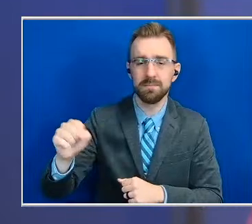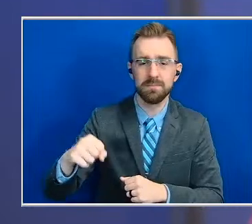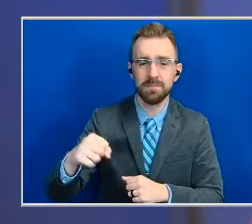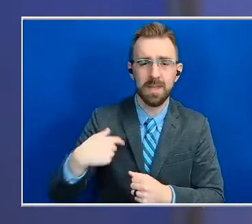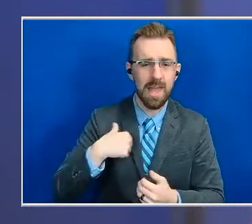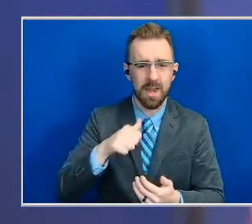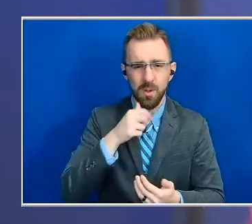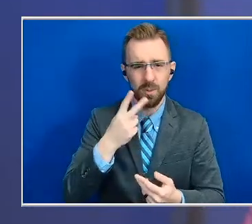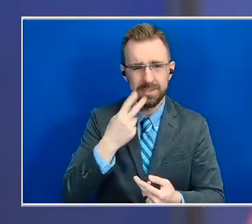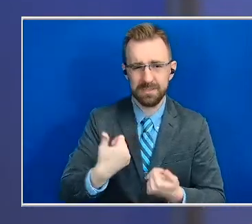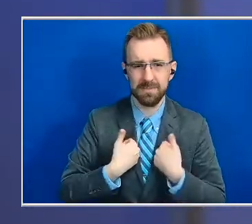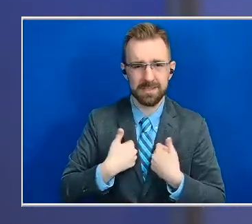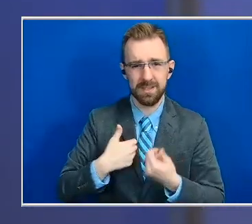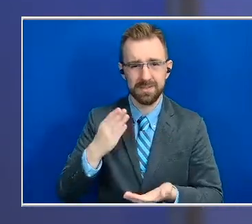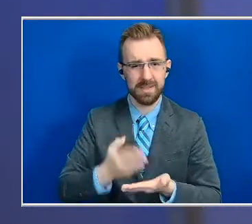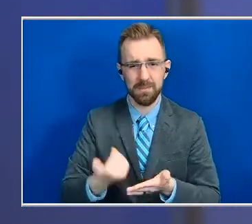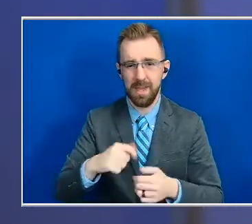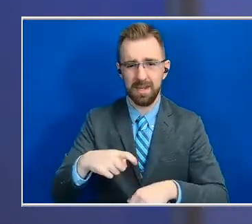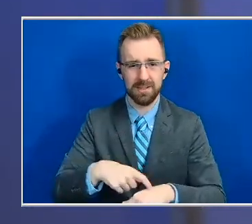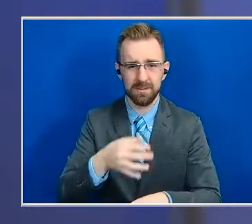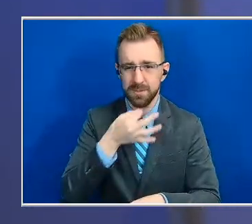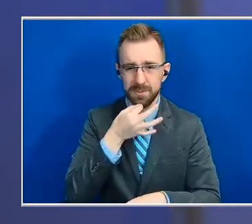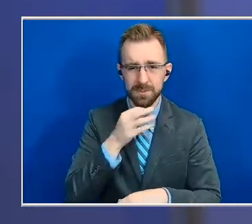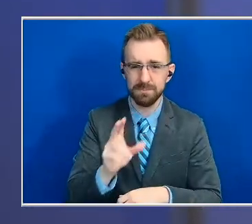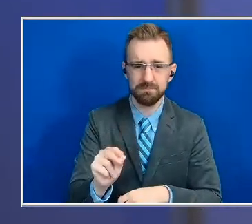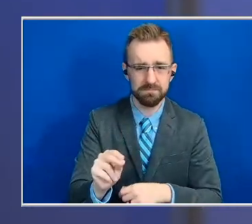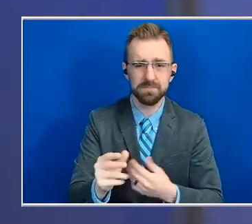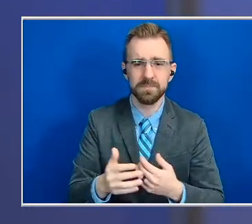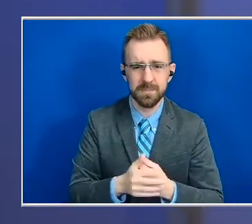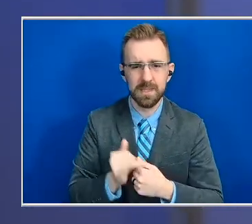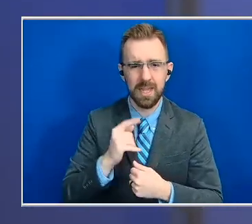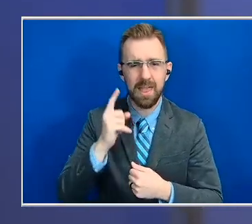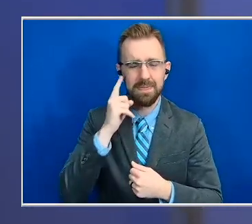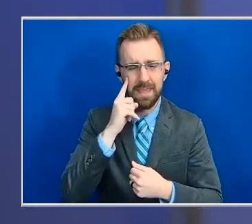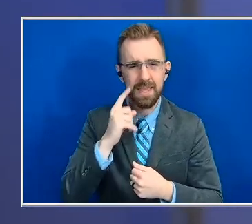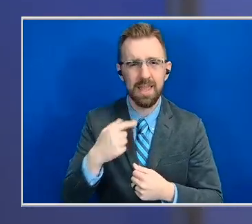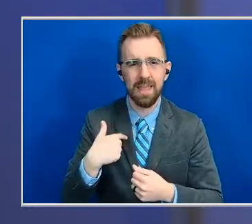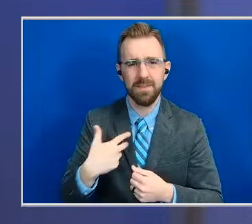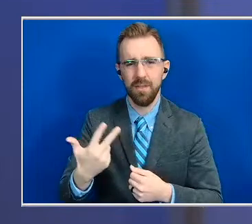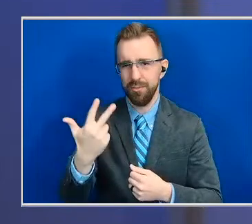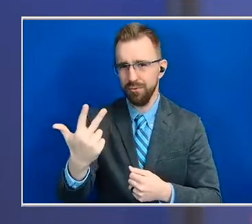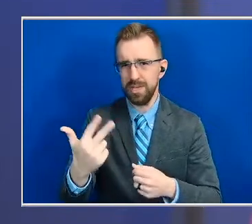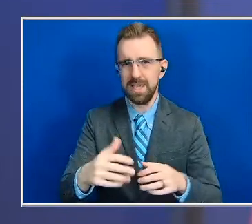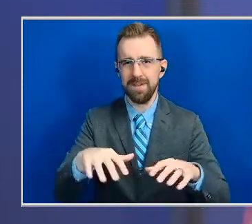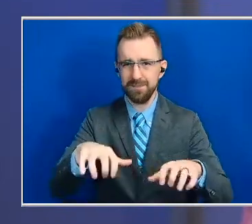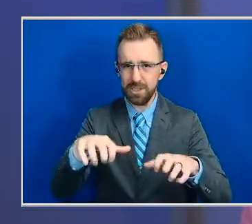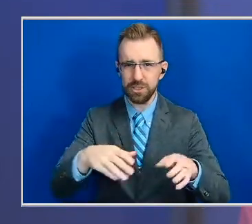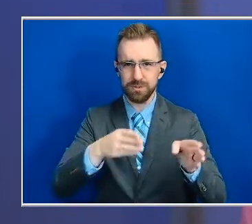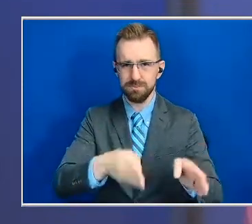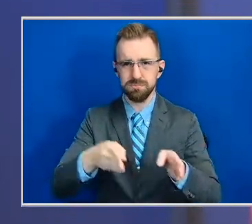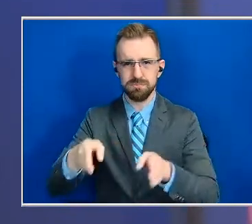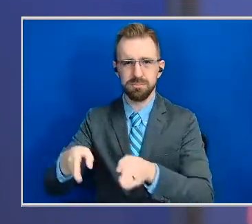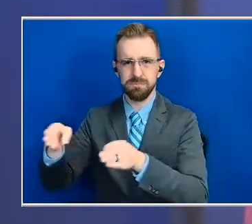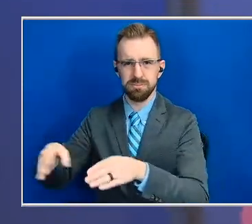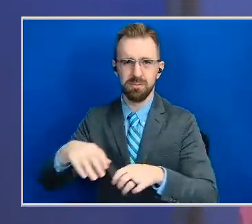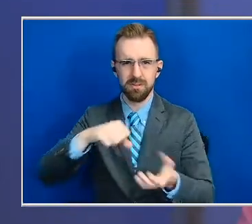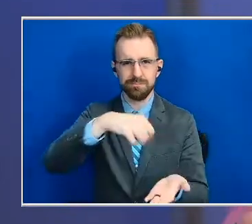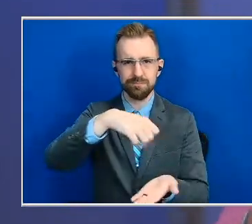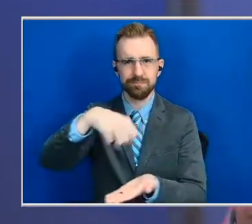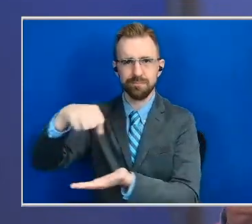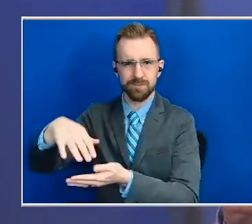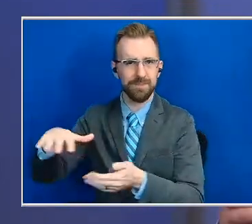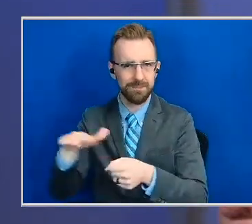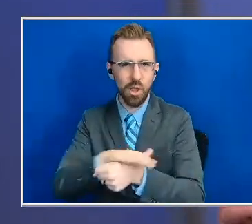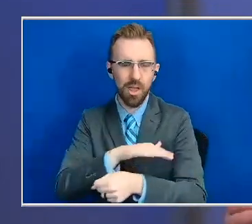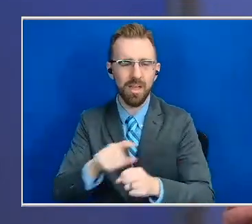stopping anytime soon. I have, I think, 3 full deep freezers at home. So. Wow. Wow. But I have reduced